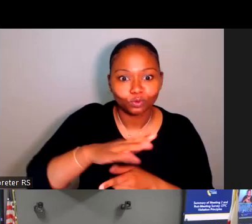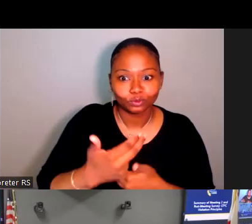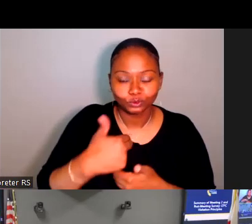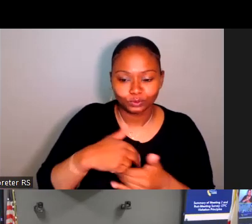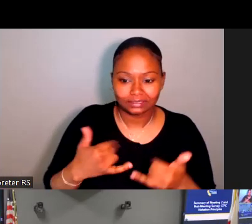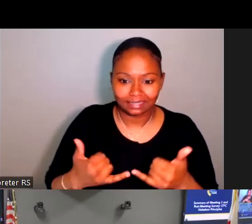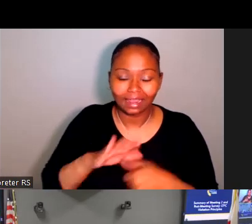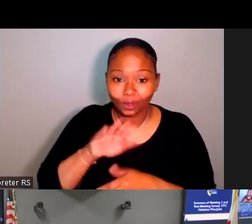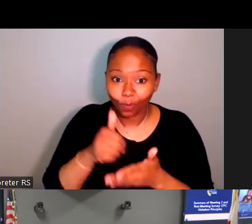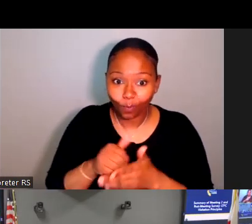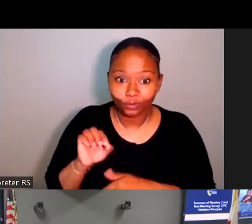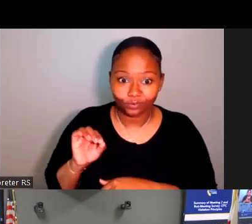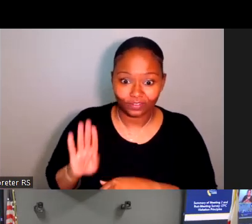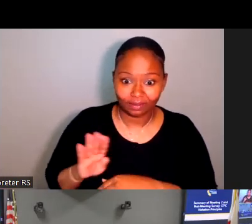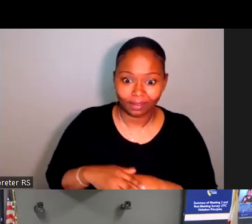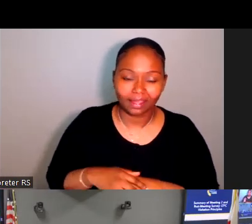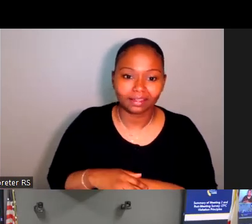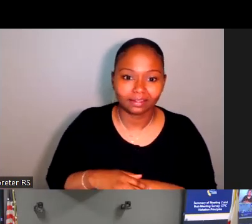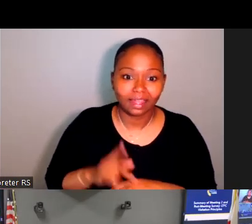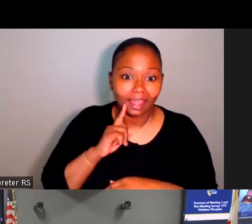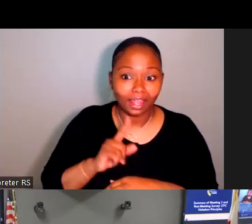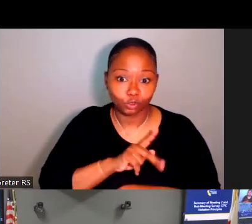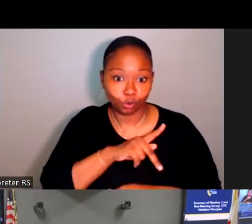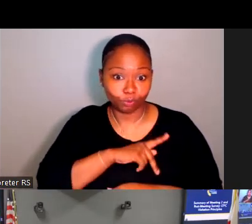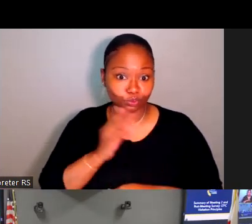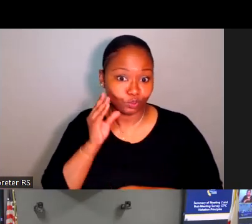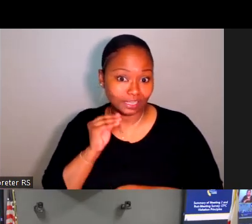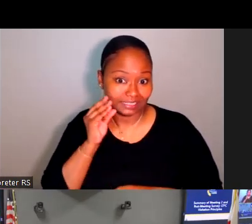your feedback, your input, your personal experiences and